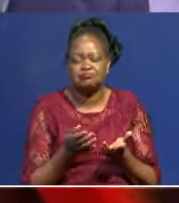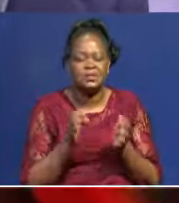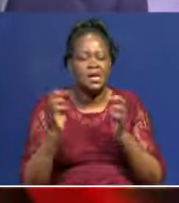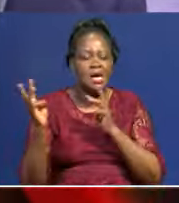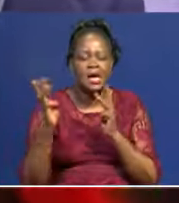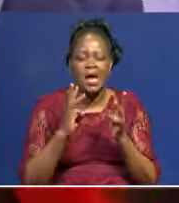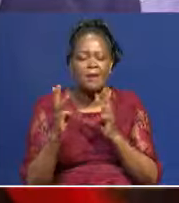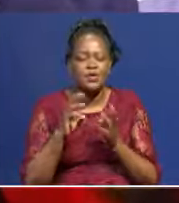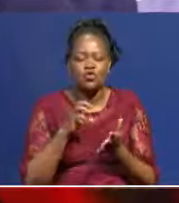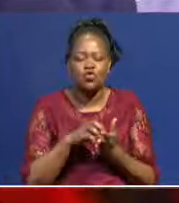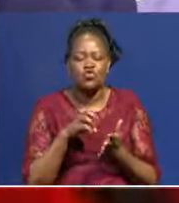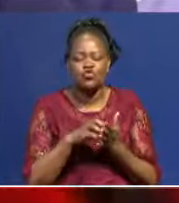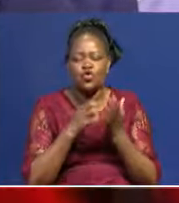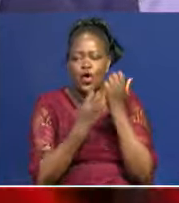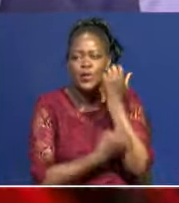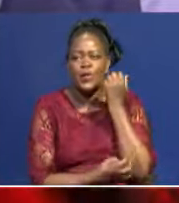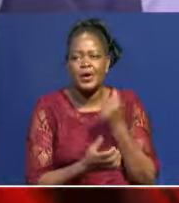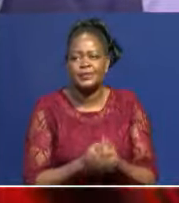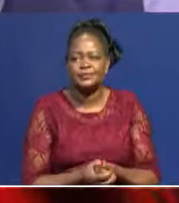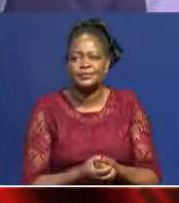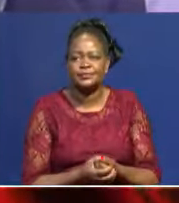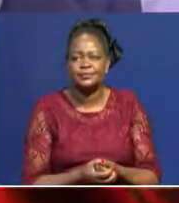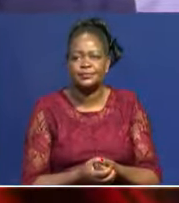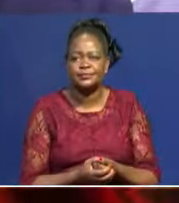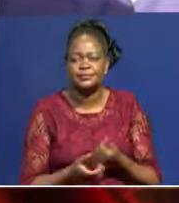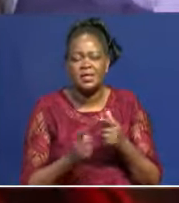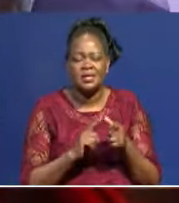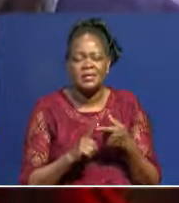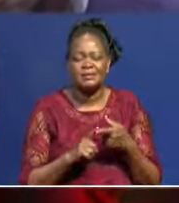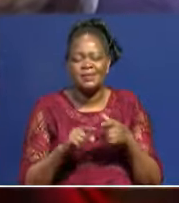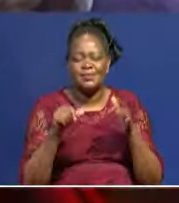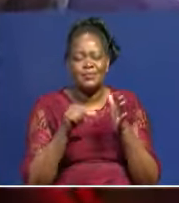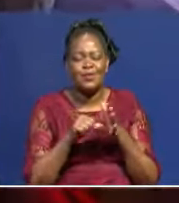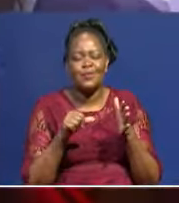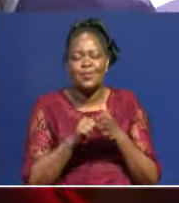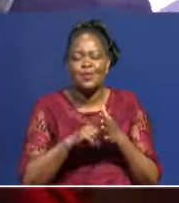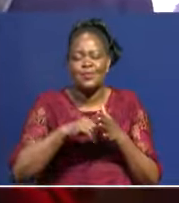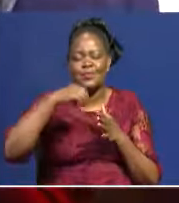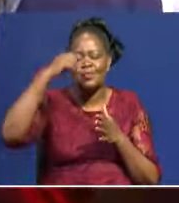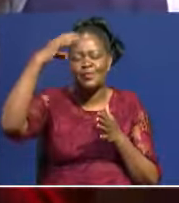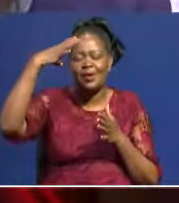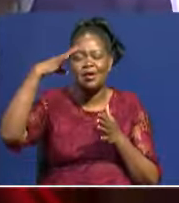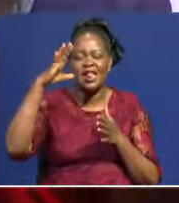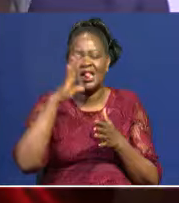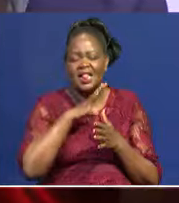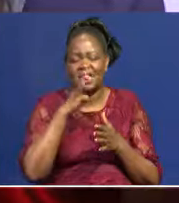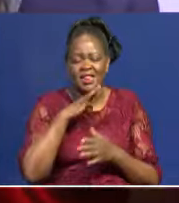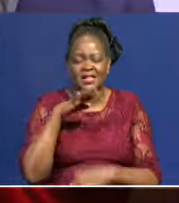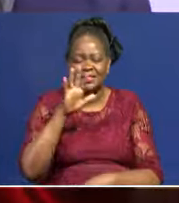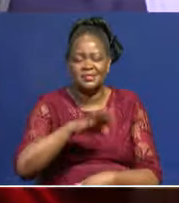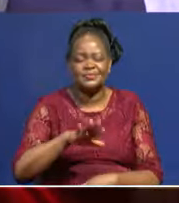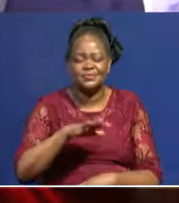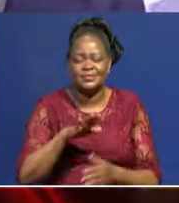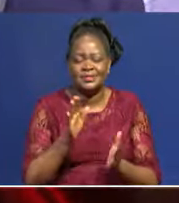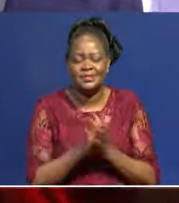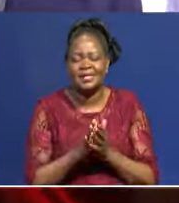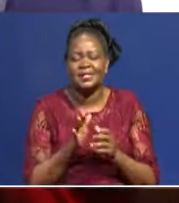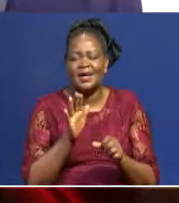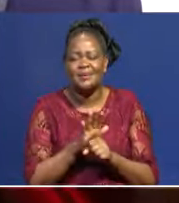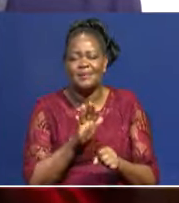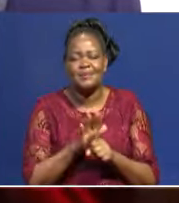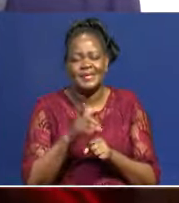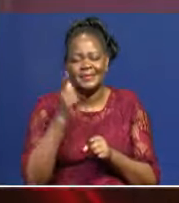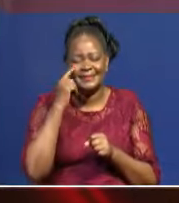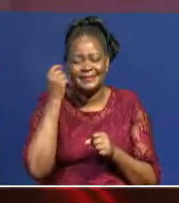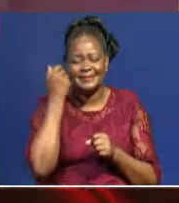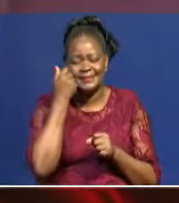conditions. Excessive solar radiation, dust environment, frequent eye trauma among the